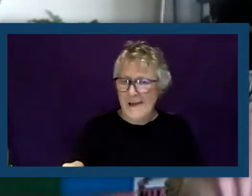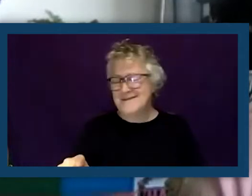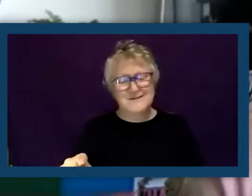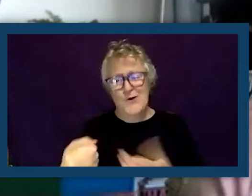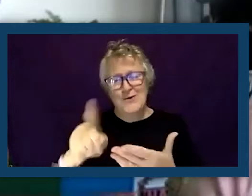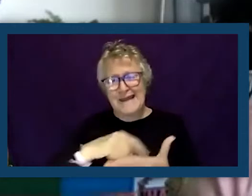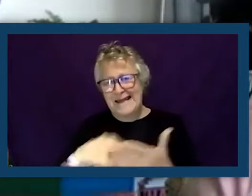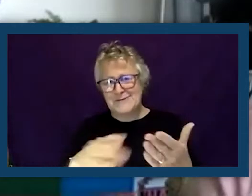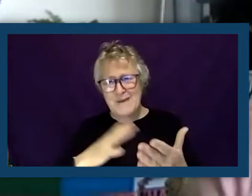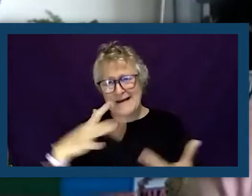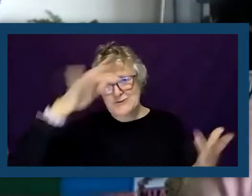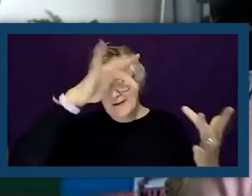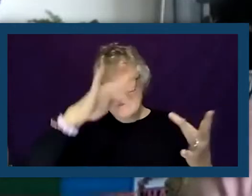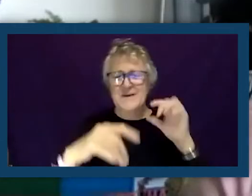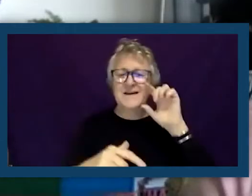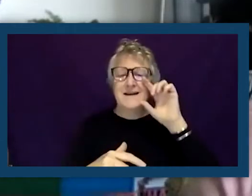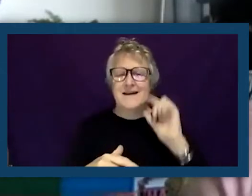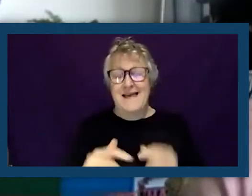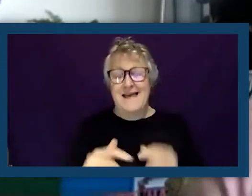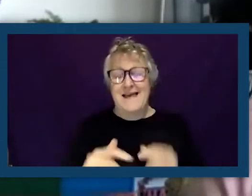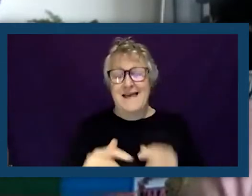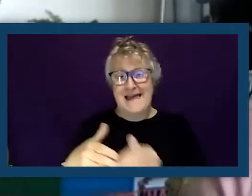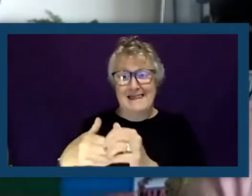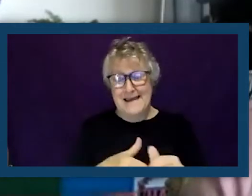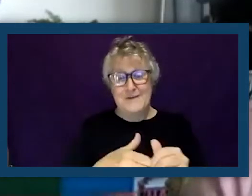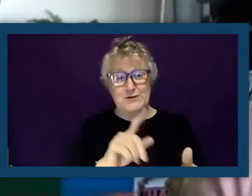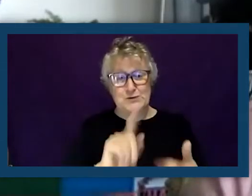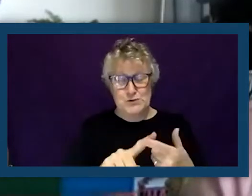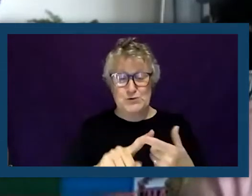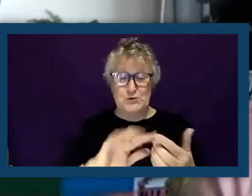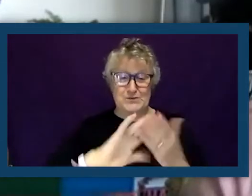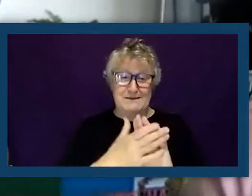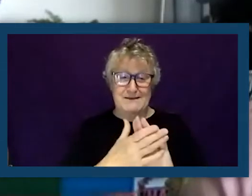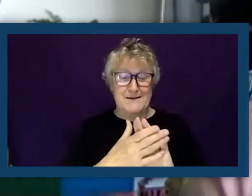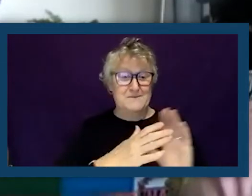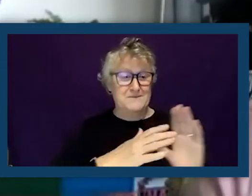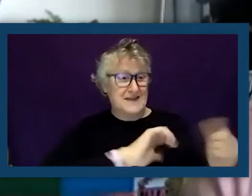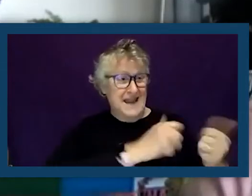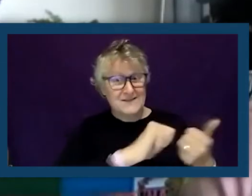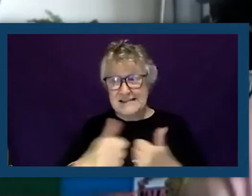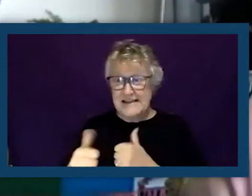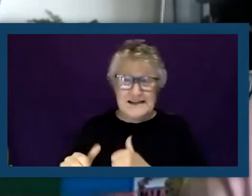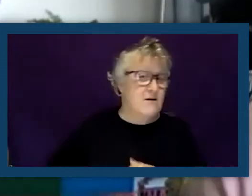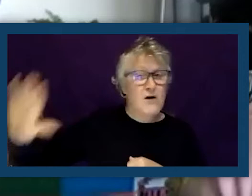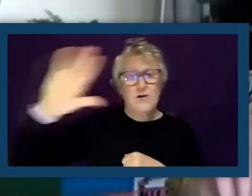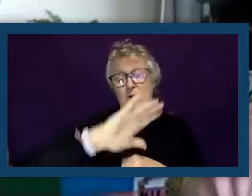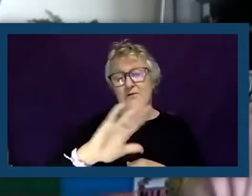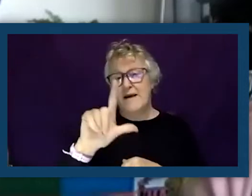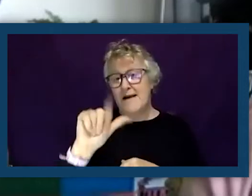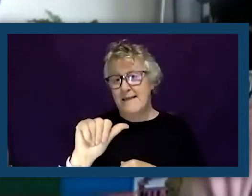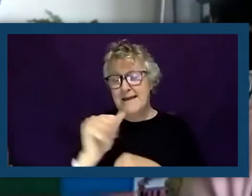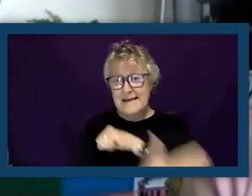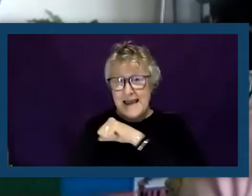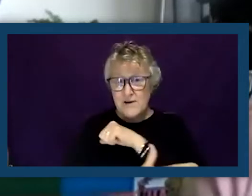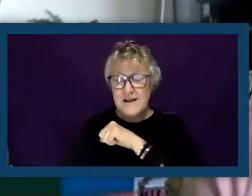with Equality California. And that led me to canvassing, neighborhoods throughout Los Angeles County, talking to complete strangers